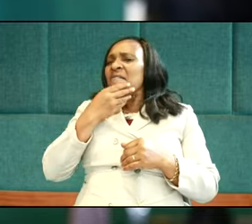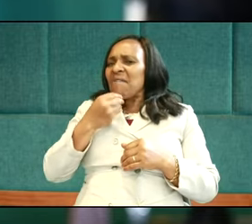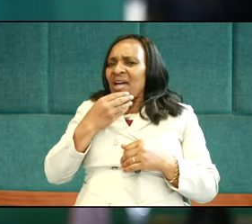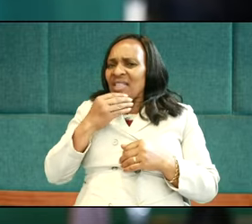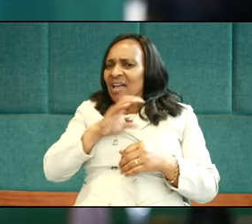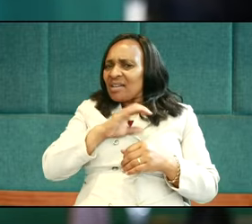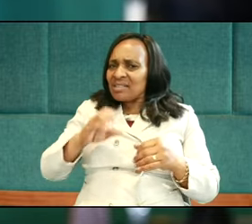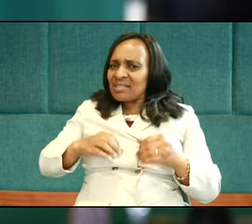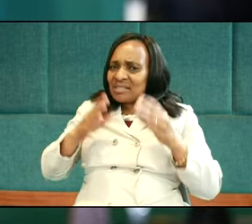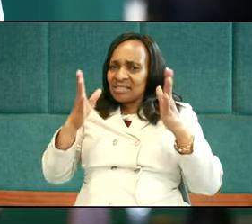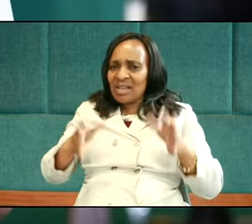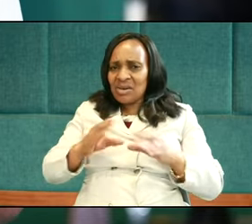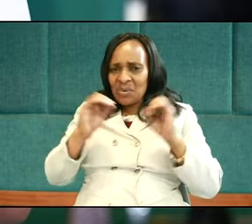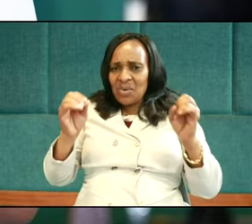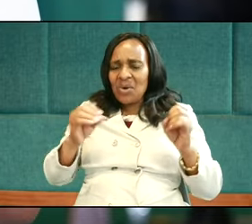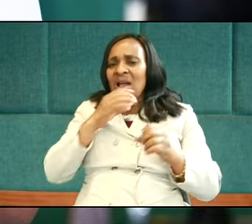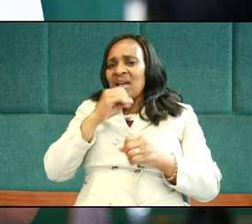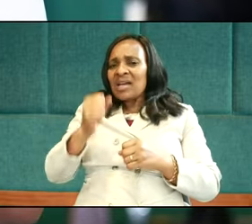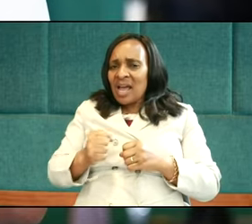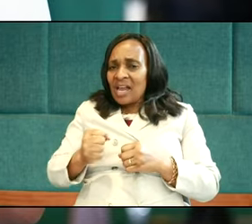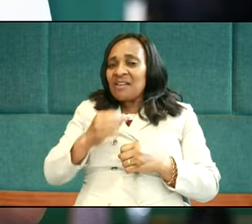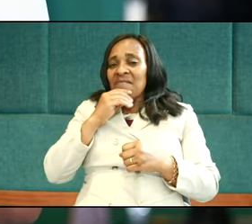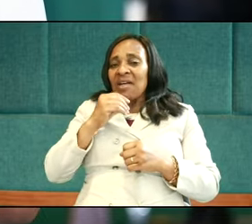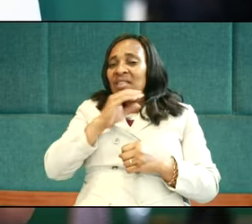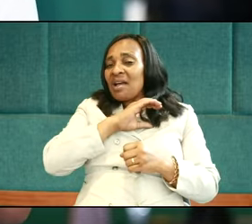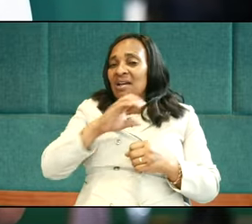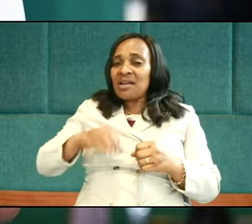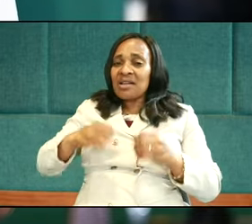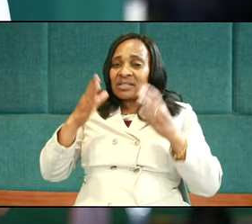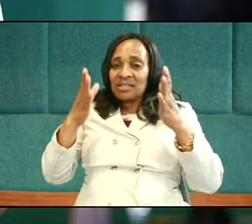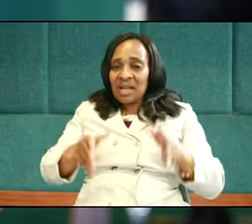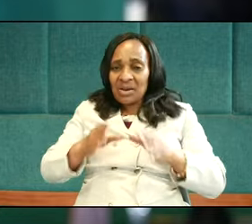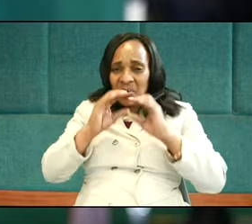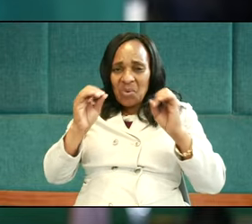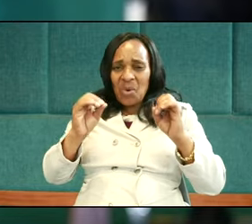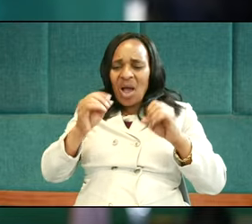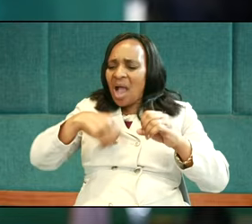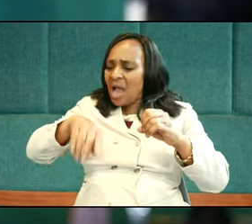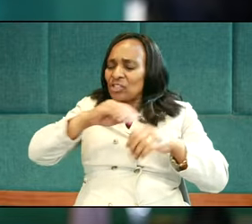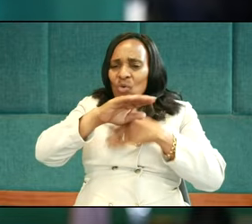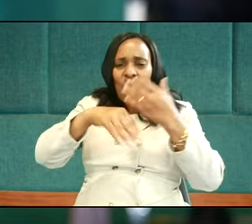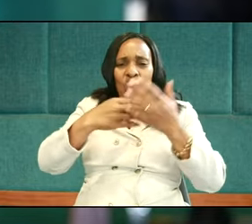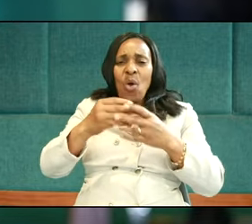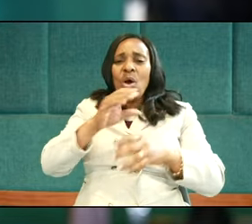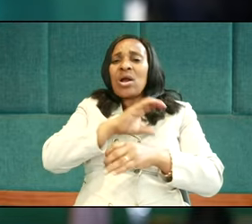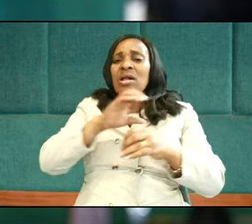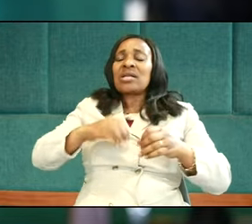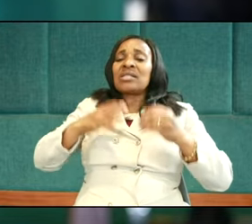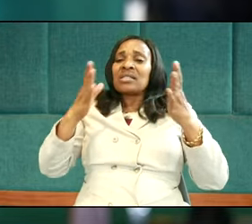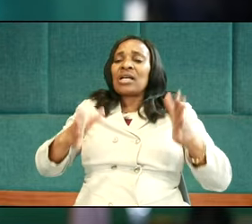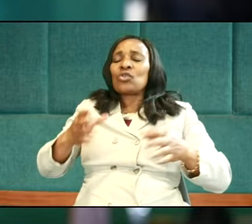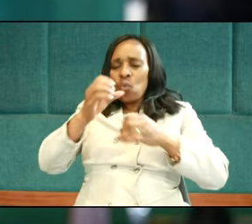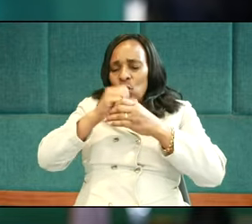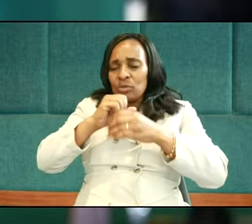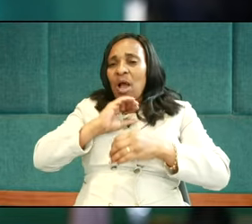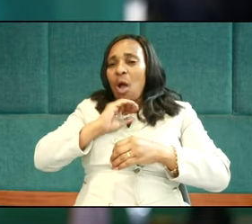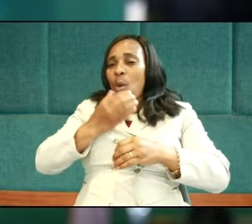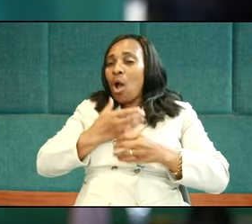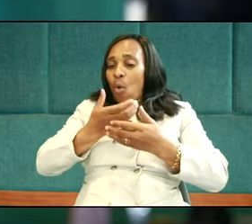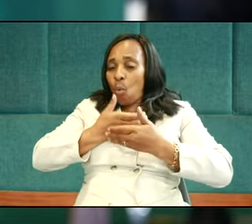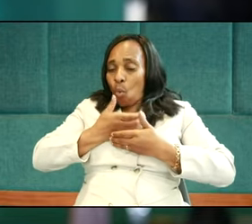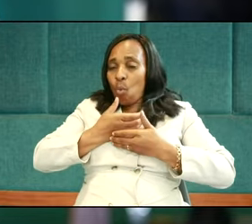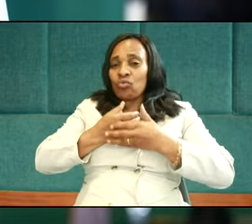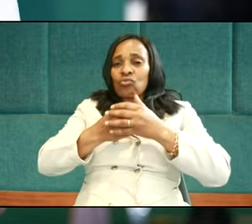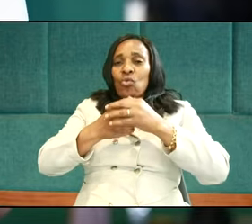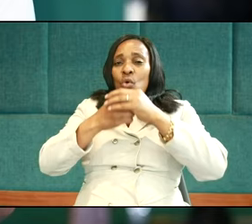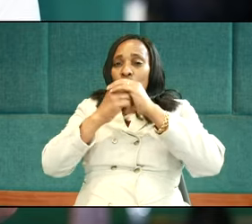not a Christian. My grandfather was not a Christian. We are not Christians. We worship our own God, and we will not go to